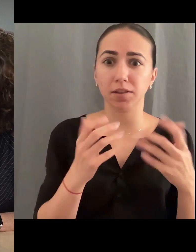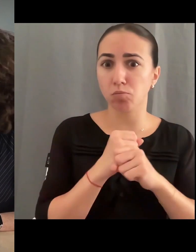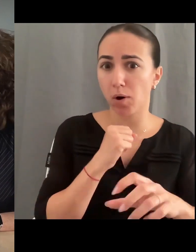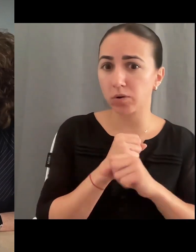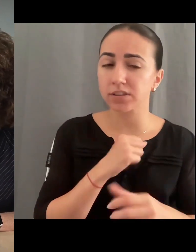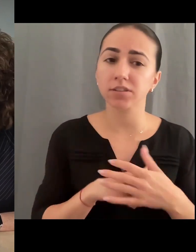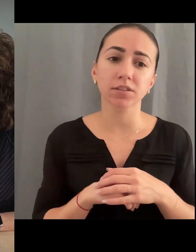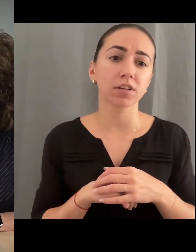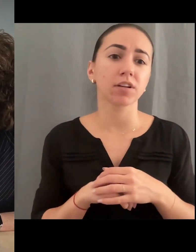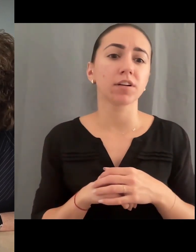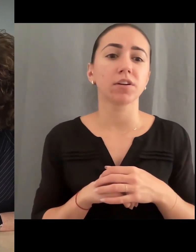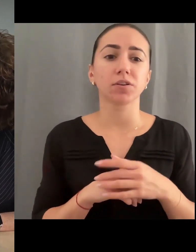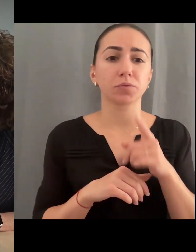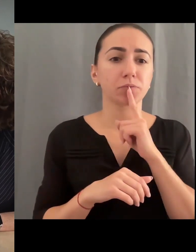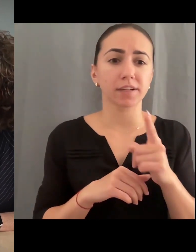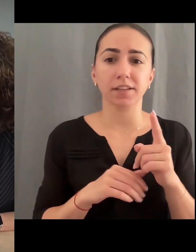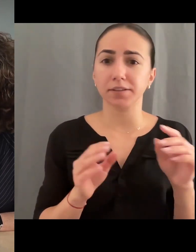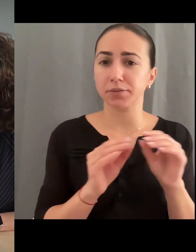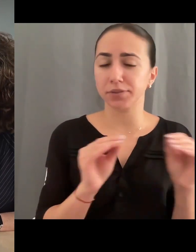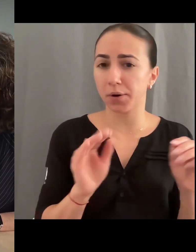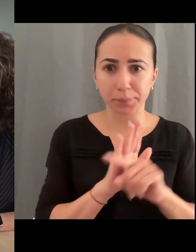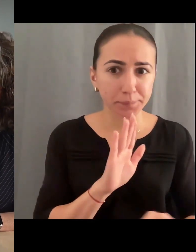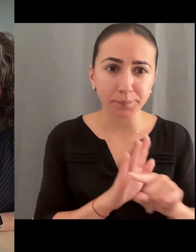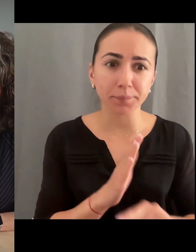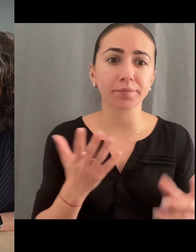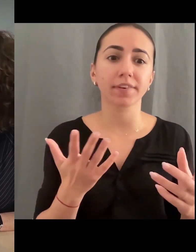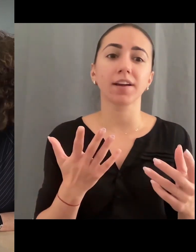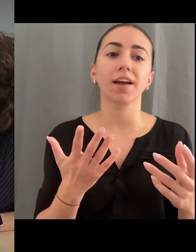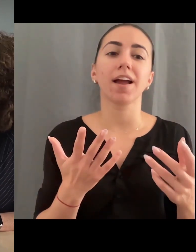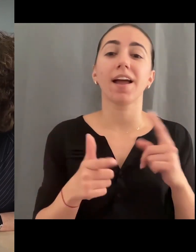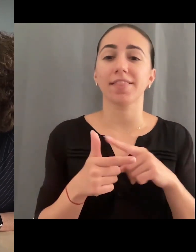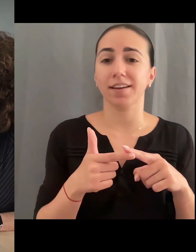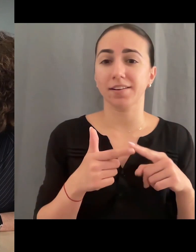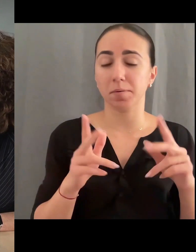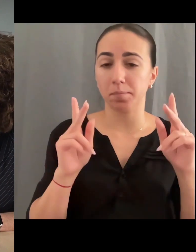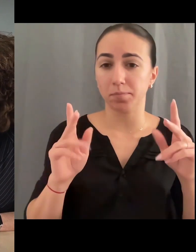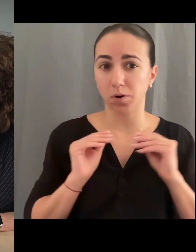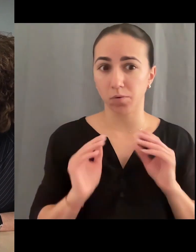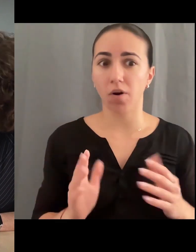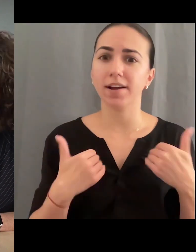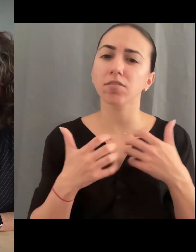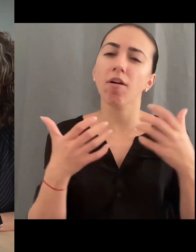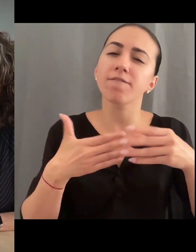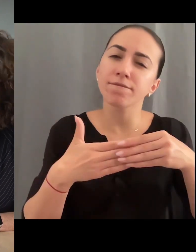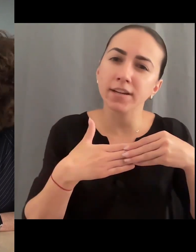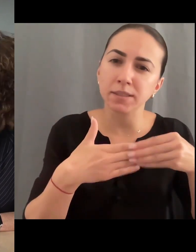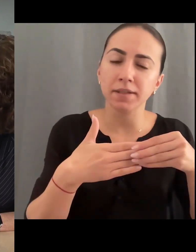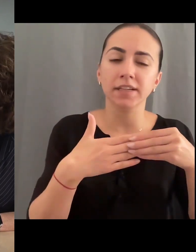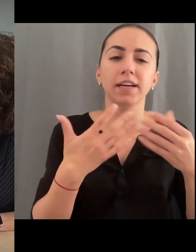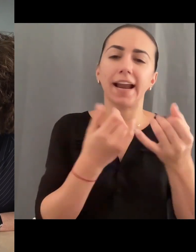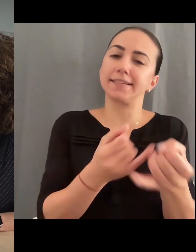there's not really a downside to having the account, and it gives the account holder a lot of flexibility and kind